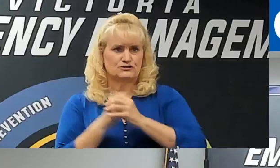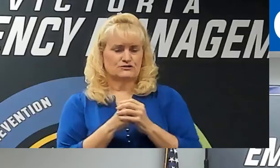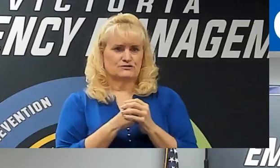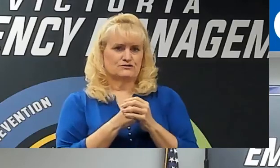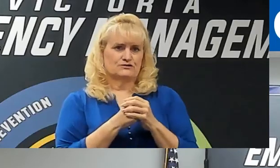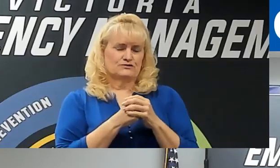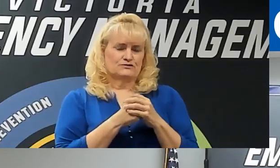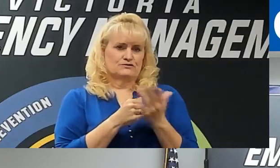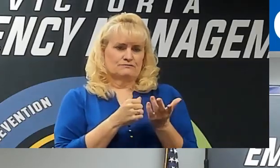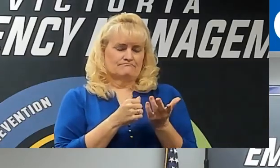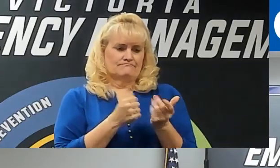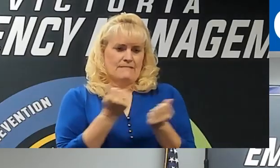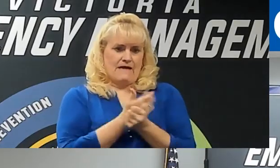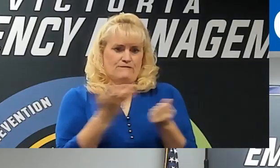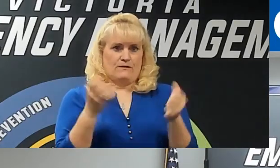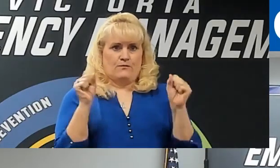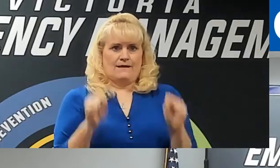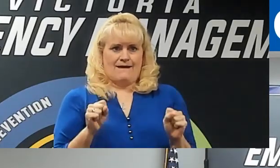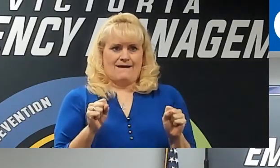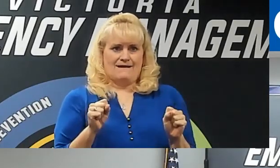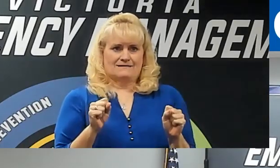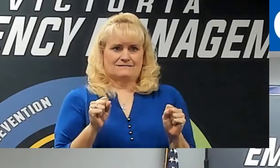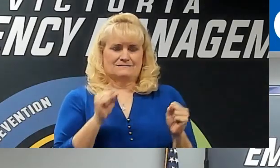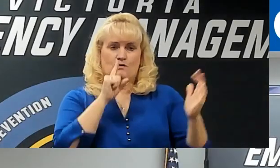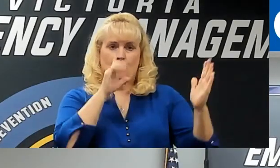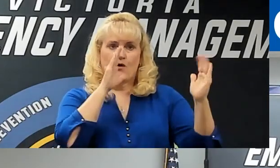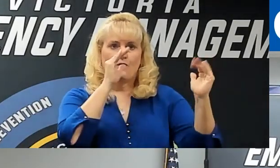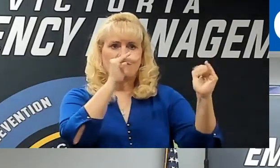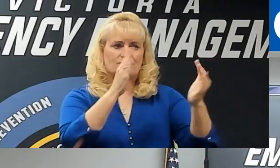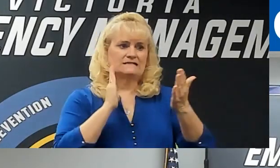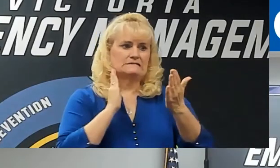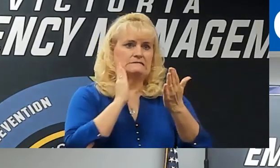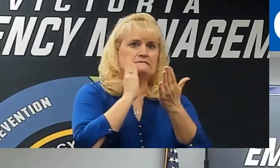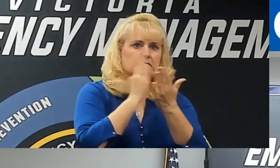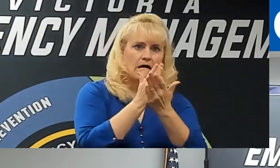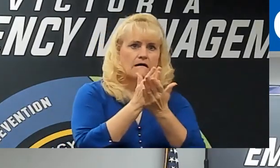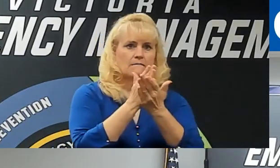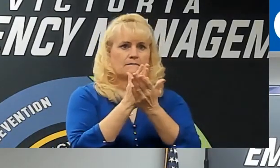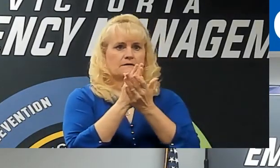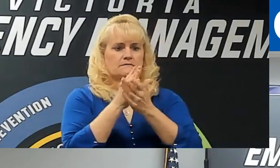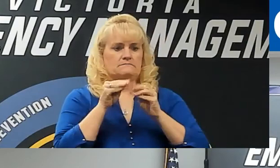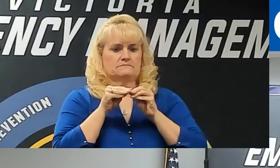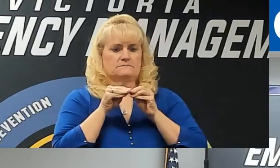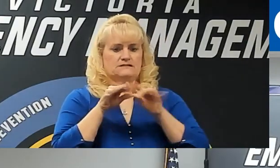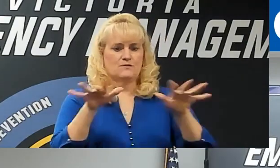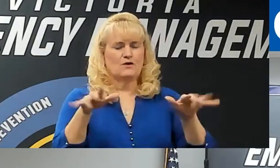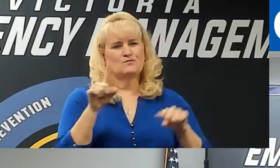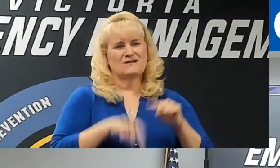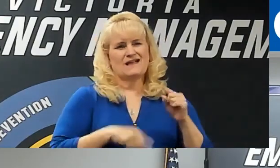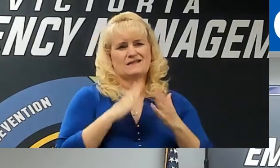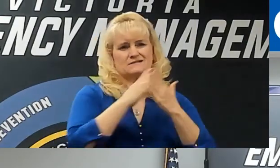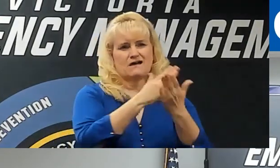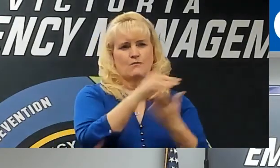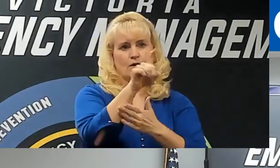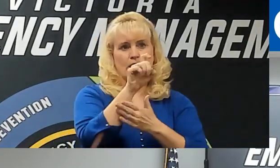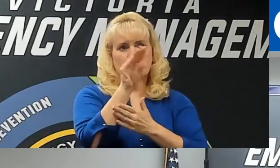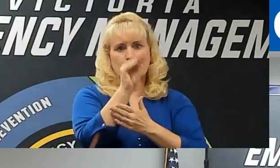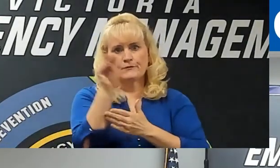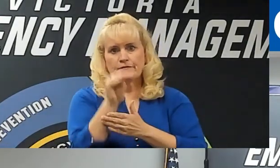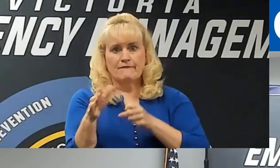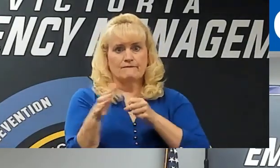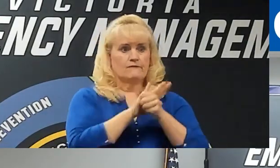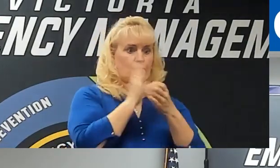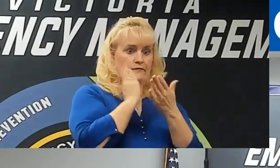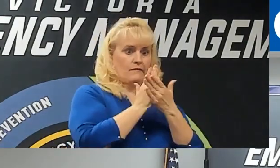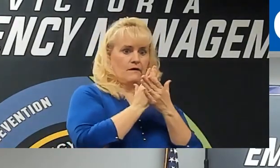hopefully stop or minimize the spread of this disease. We can't stop it 100%, but we've got to at least